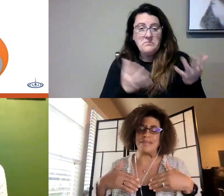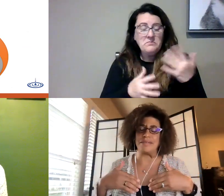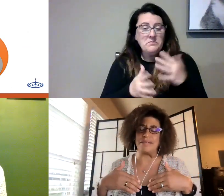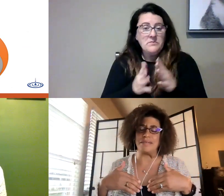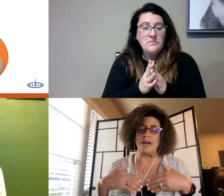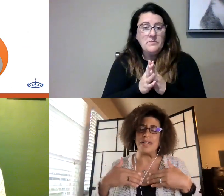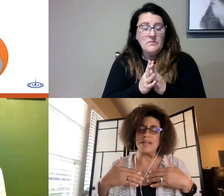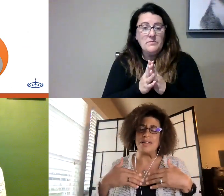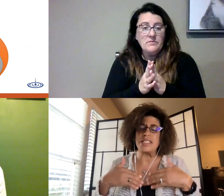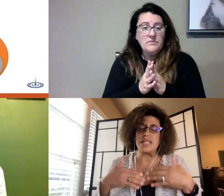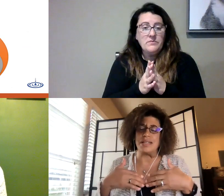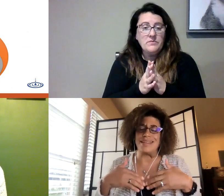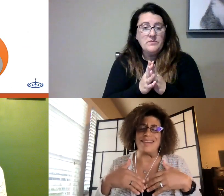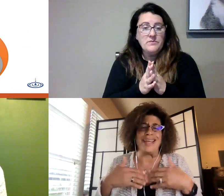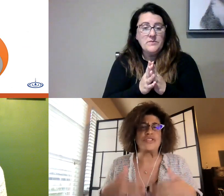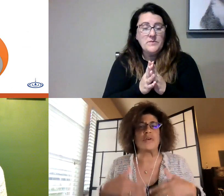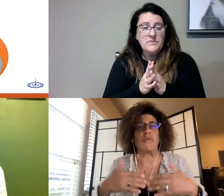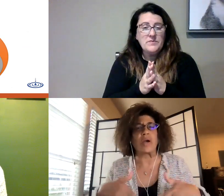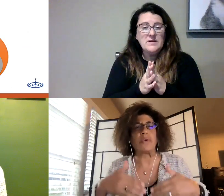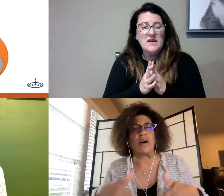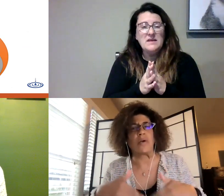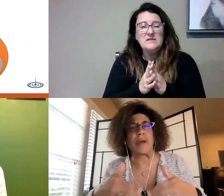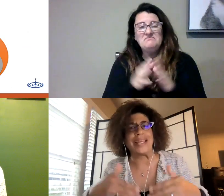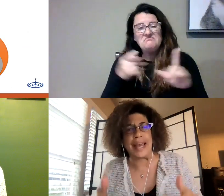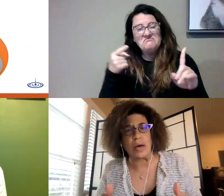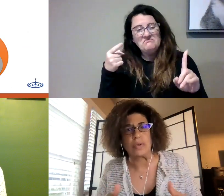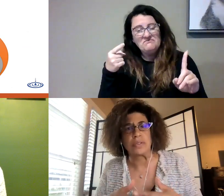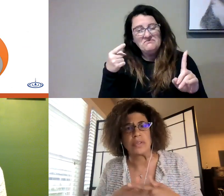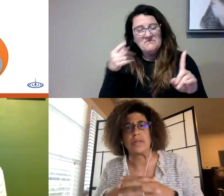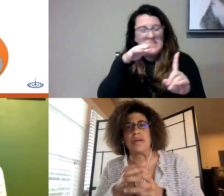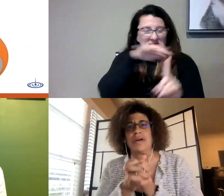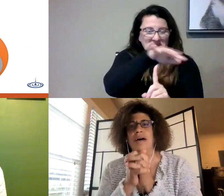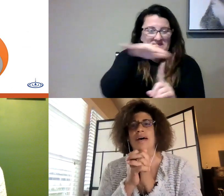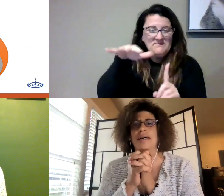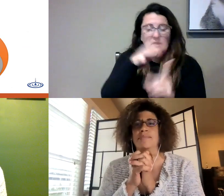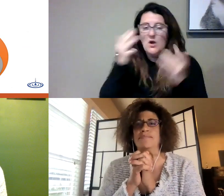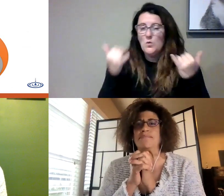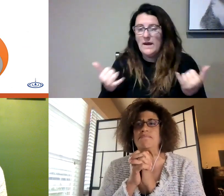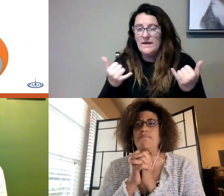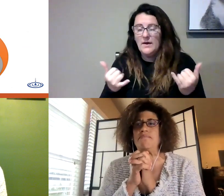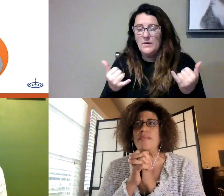the just the nature of where we are right now.